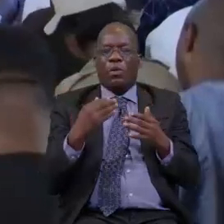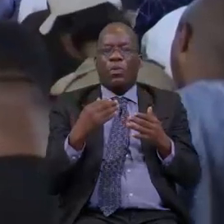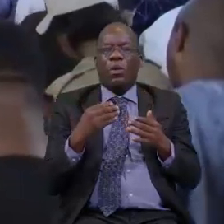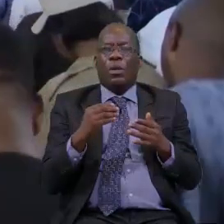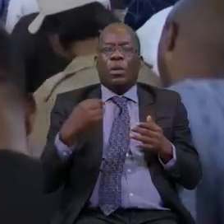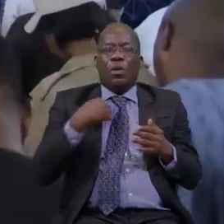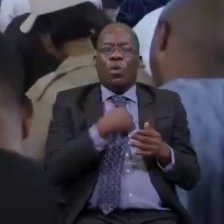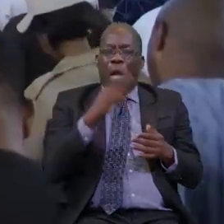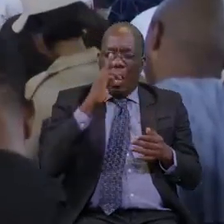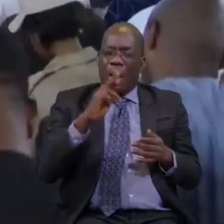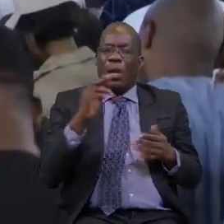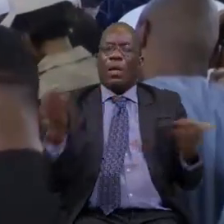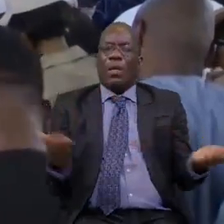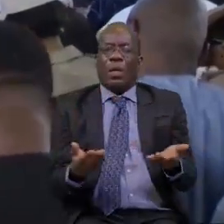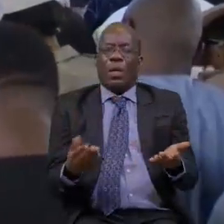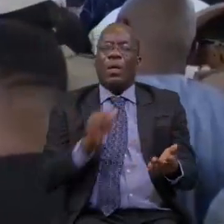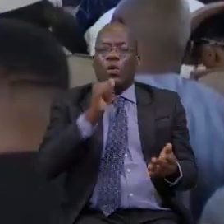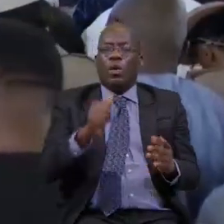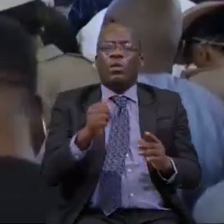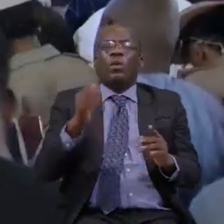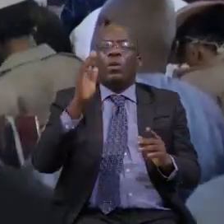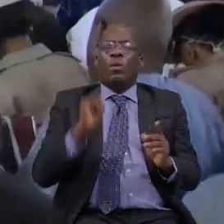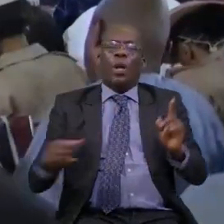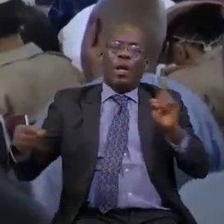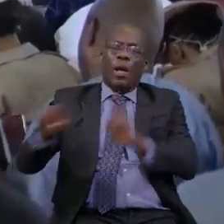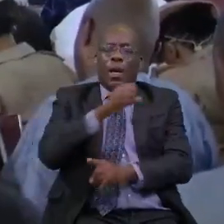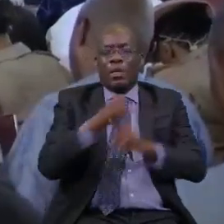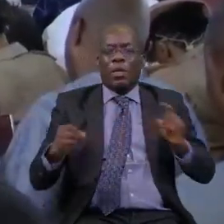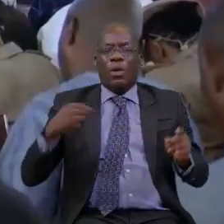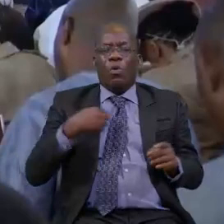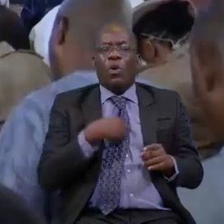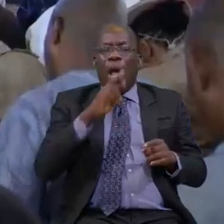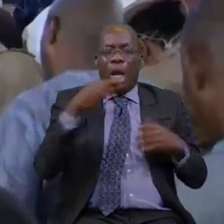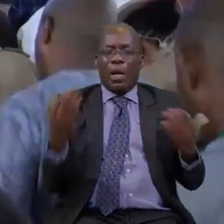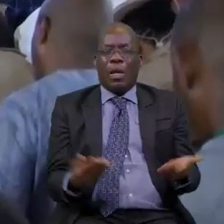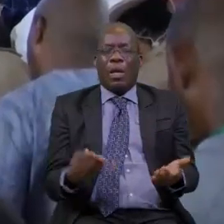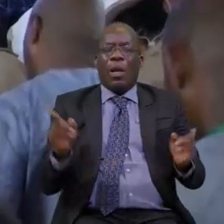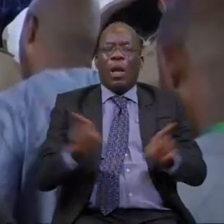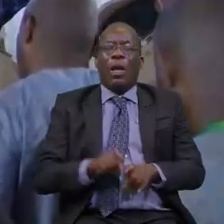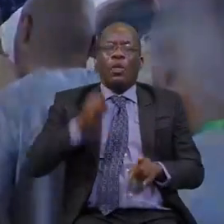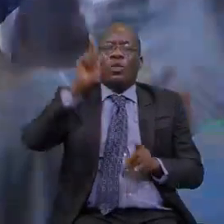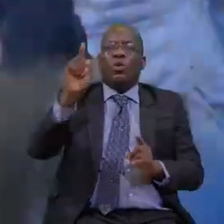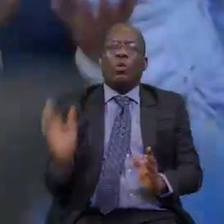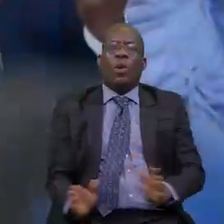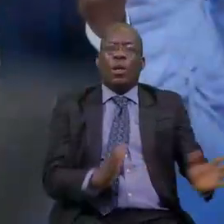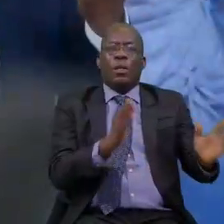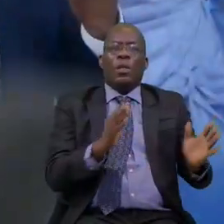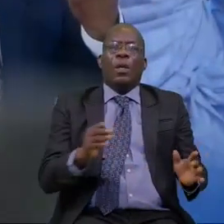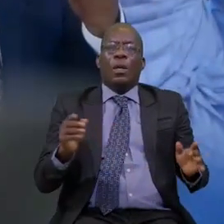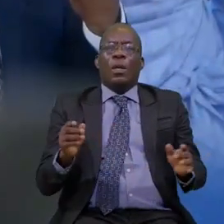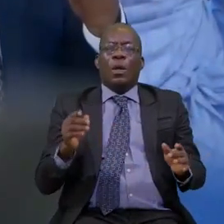accidentally. We're here purposefully ordained that we should be here. And we're asking, as